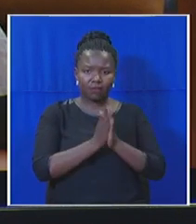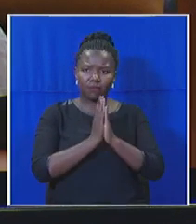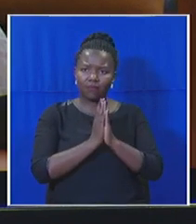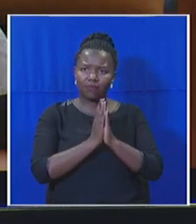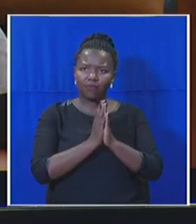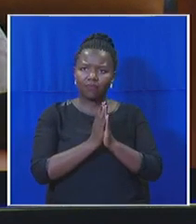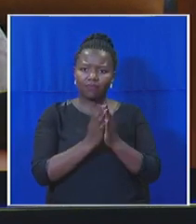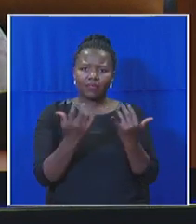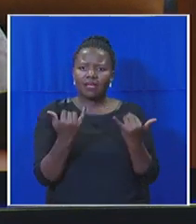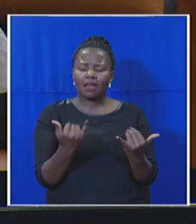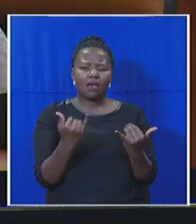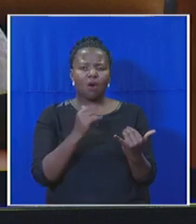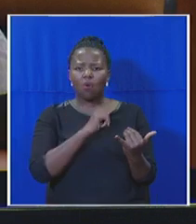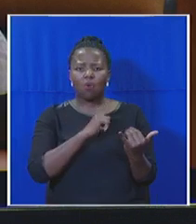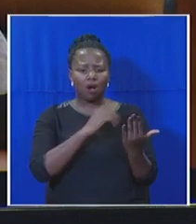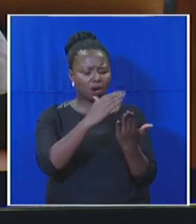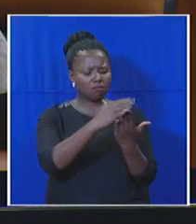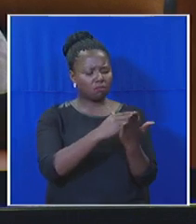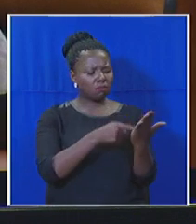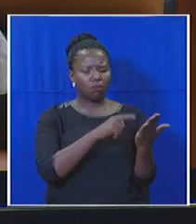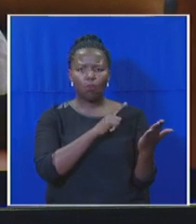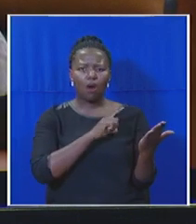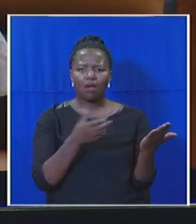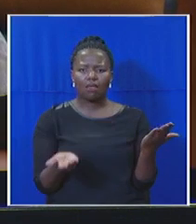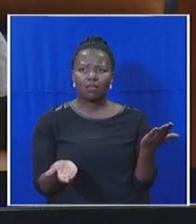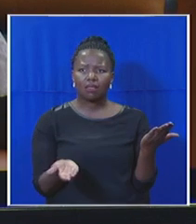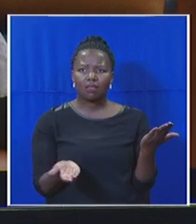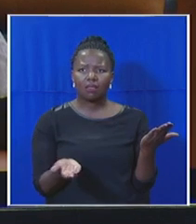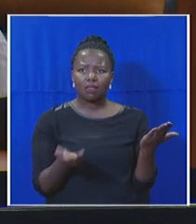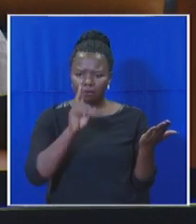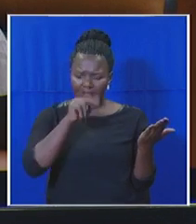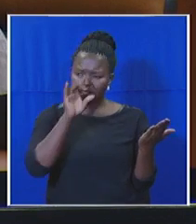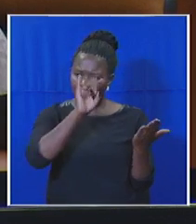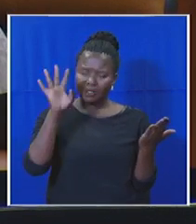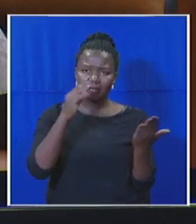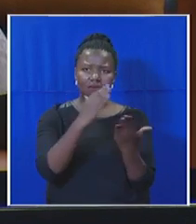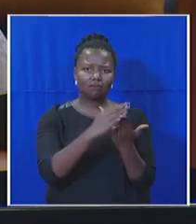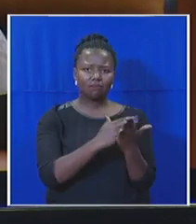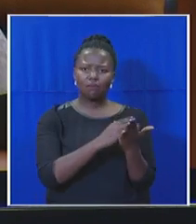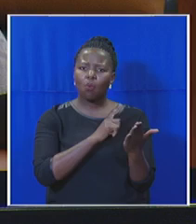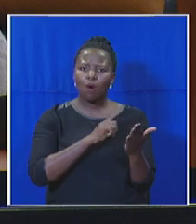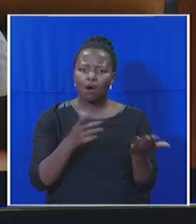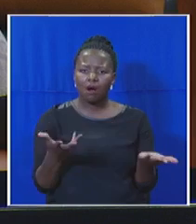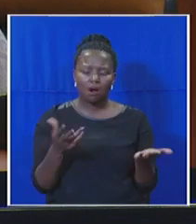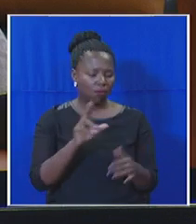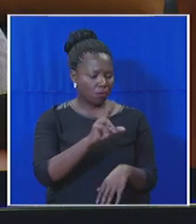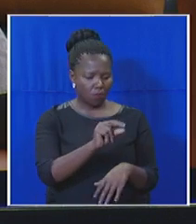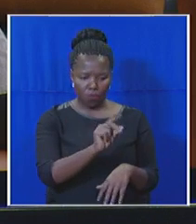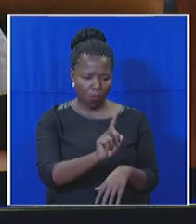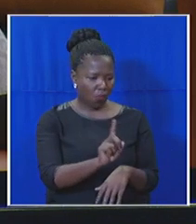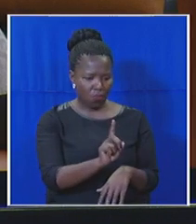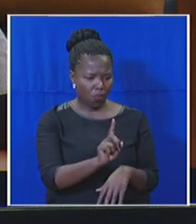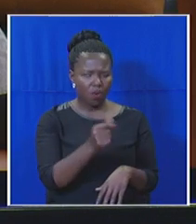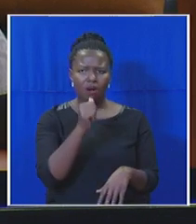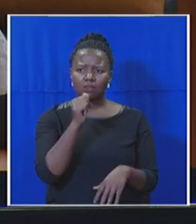honorable point- member. What is the point of saying? What is the Take point? your seat. No, but I need clarity from you, Speaker. Can I get clarity from you? No. What is the point of